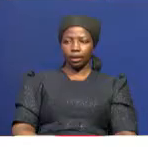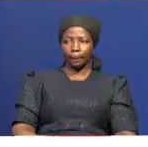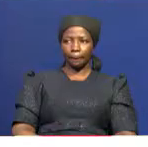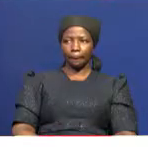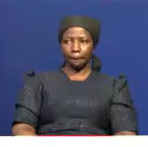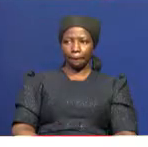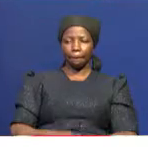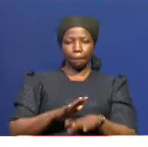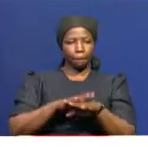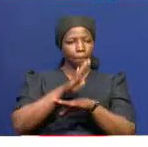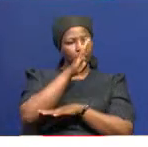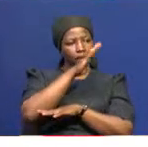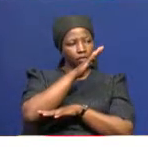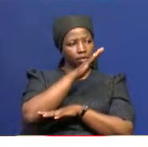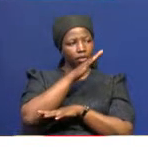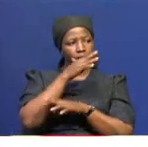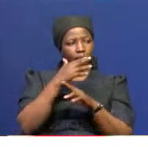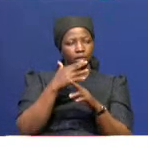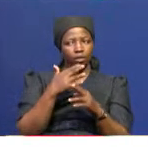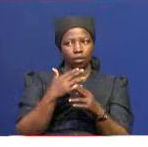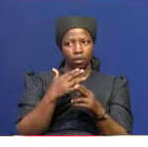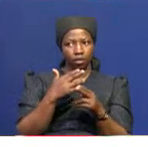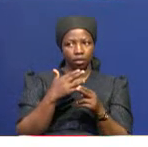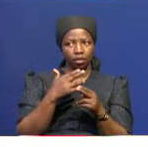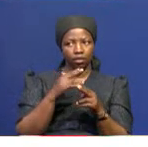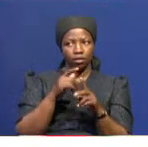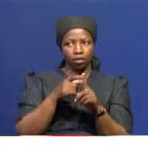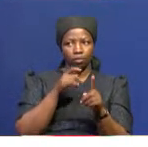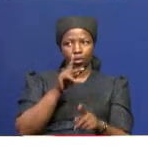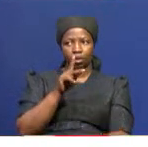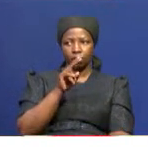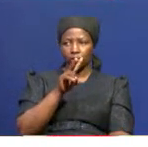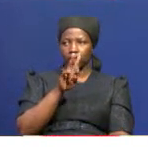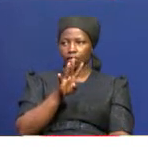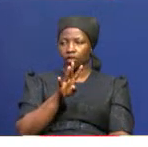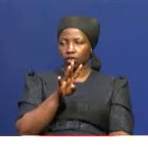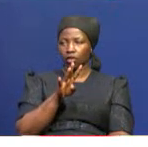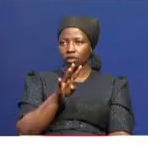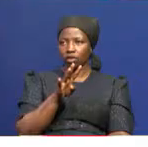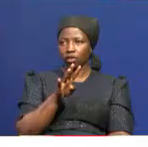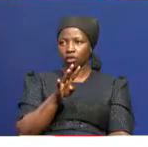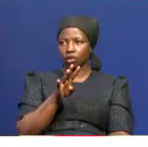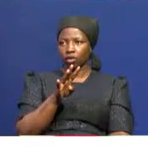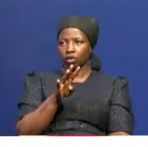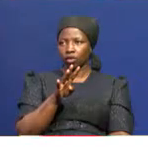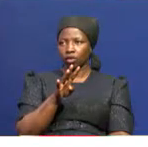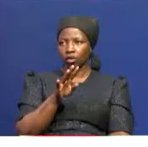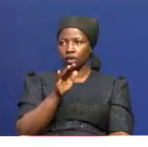Good afternoon. I'm Camila Lunani from K24. And